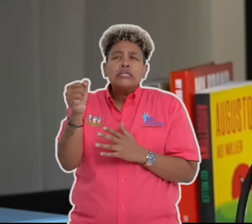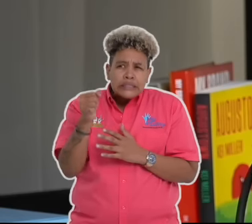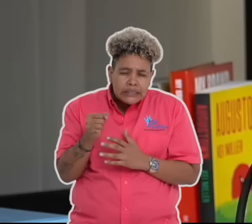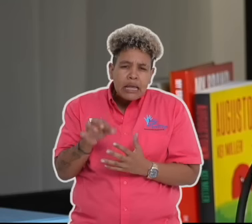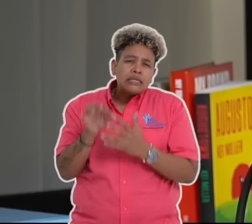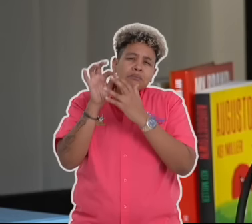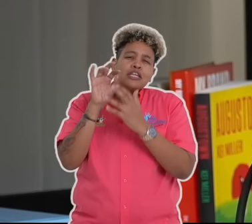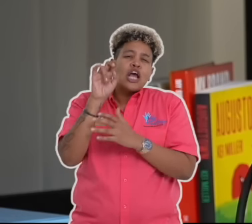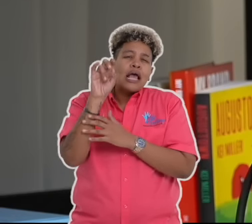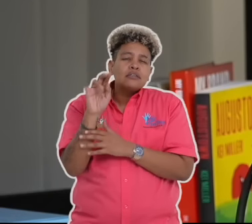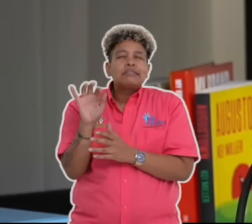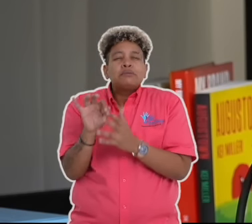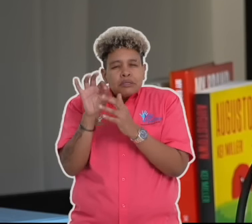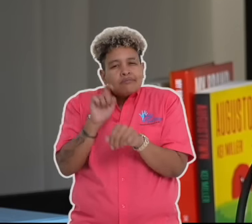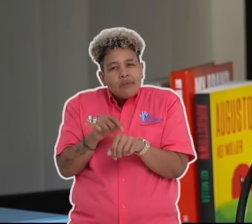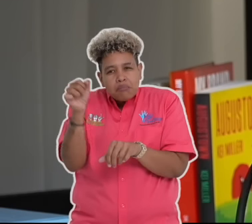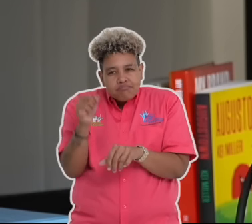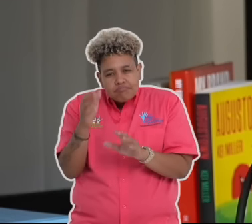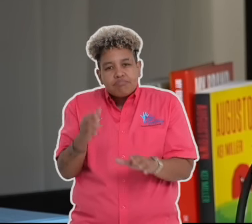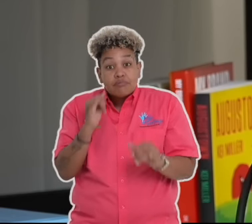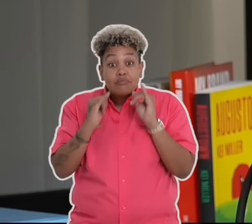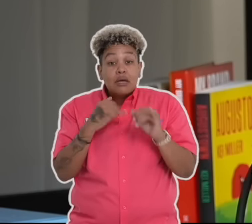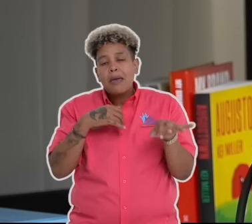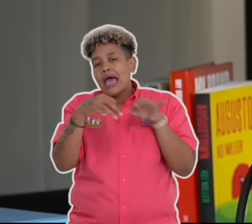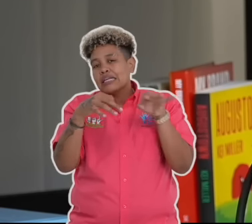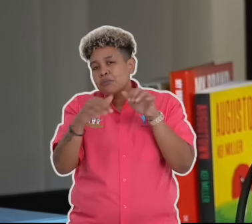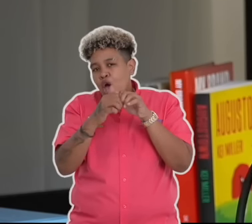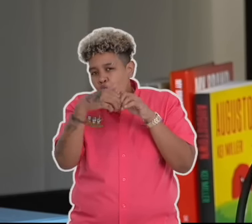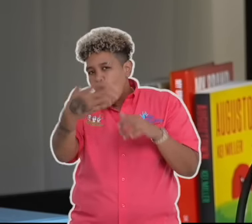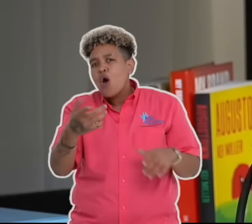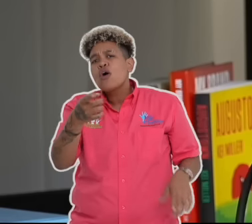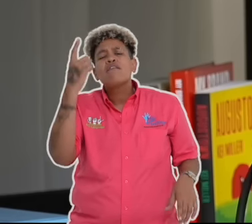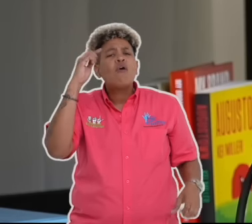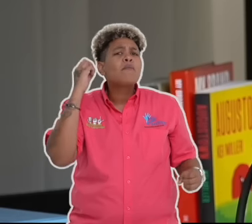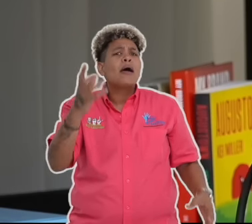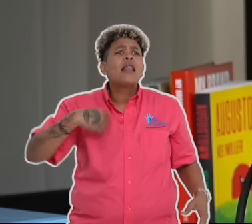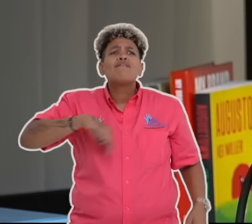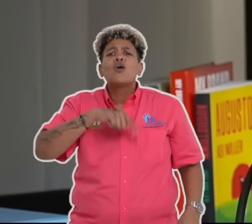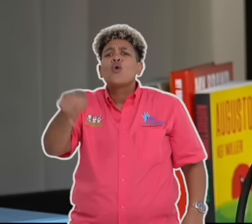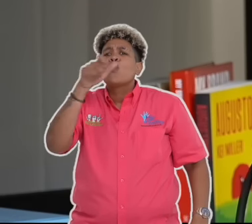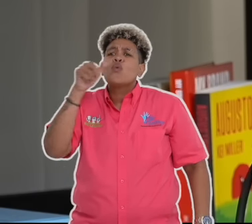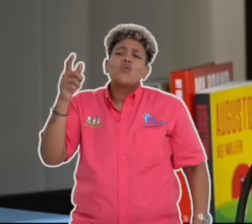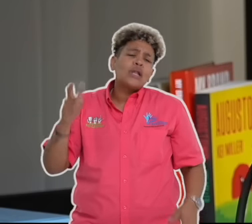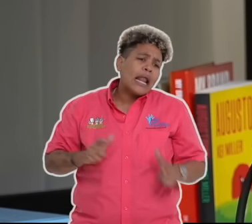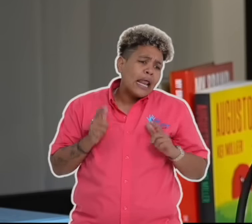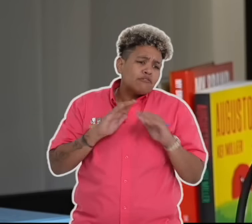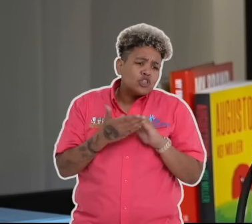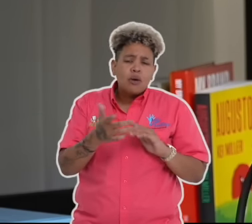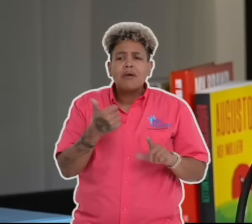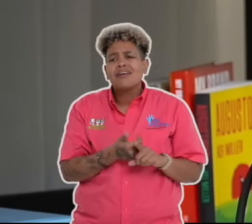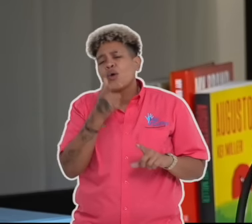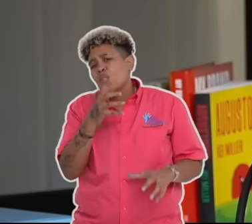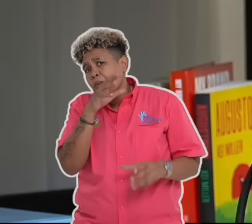special feature. It is a special edition of the Redirection podcast, and let me explain how. Now, for many of us, those of us who of